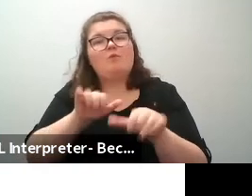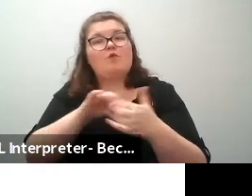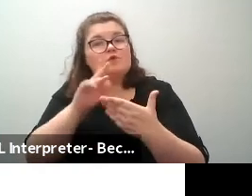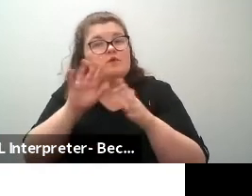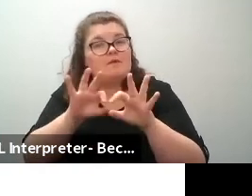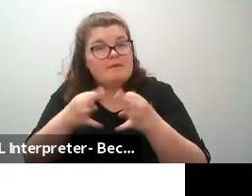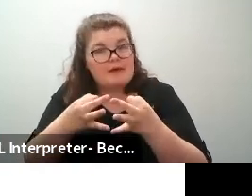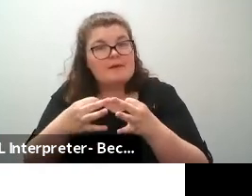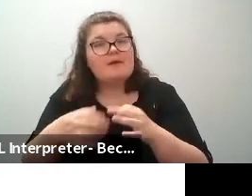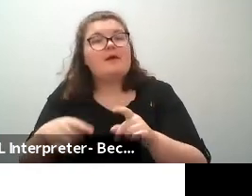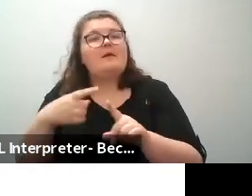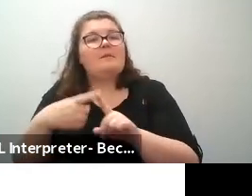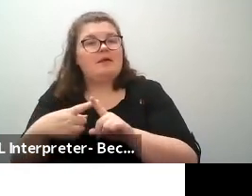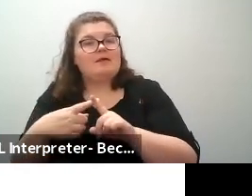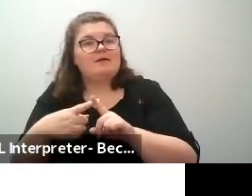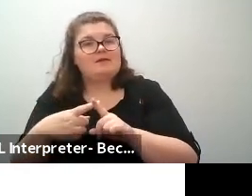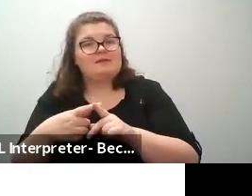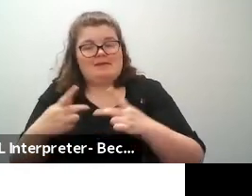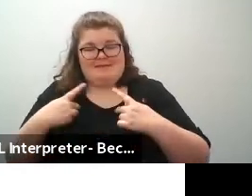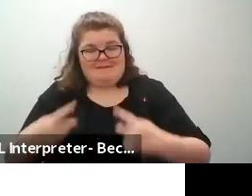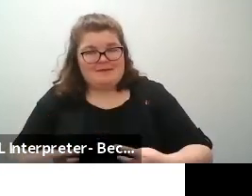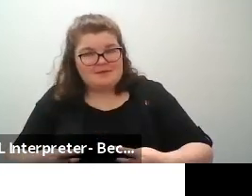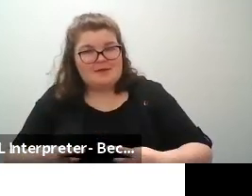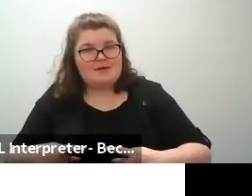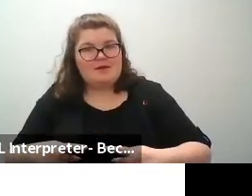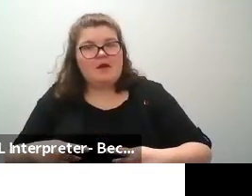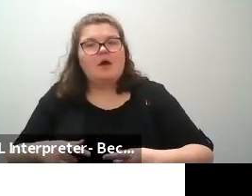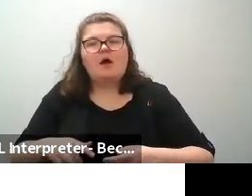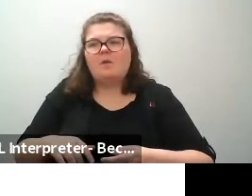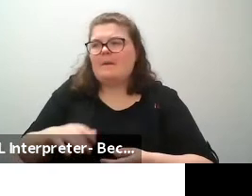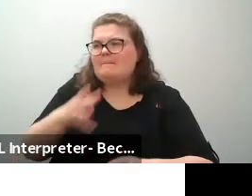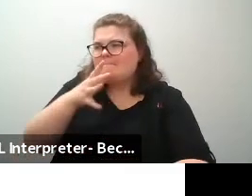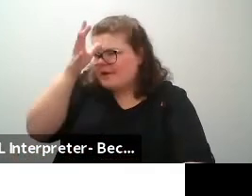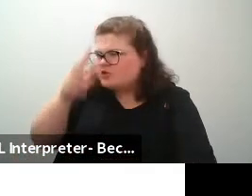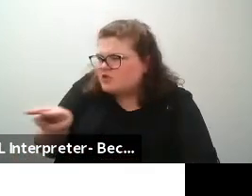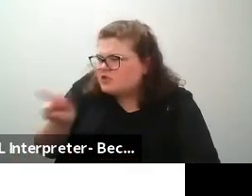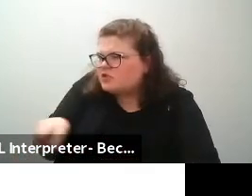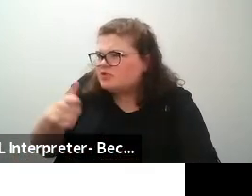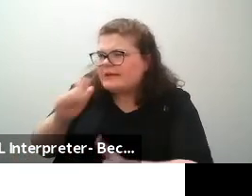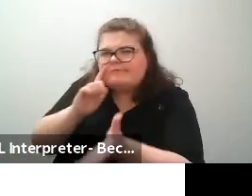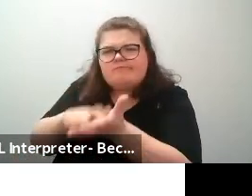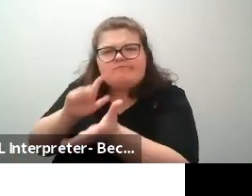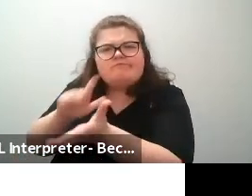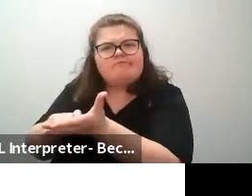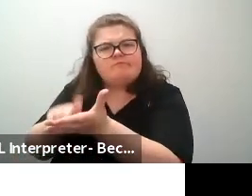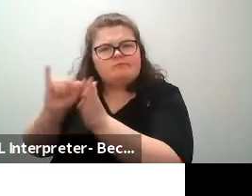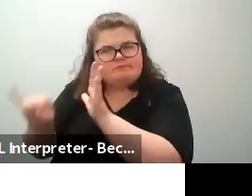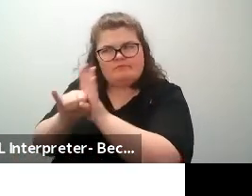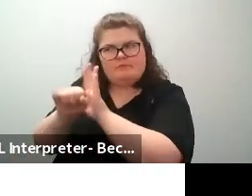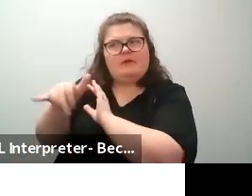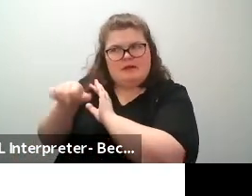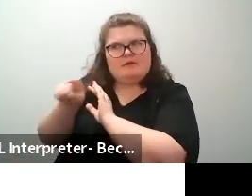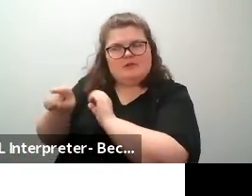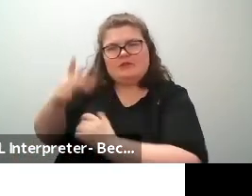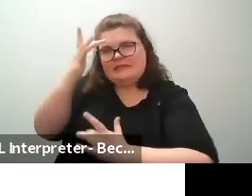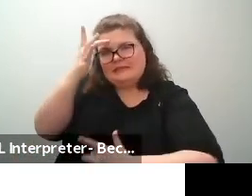things like asthma physiology and exam findings, or what parents might be looking for when their child is sick. There was syncing of the language between the